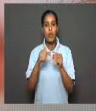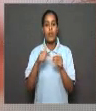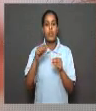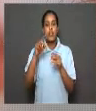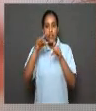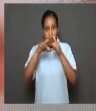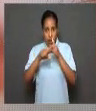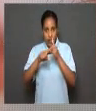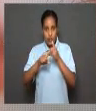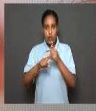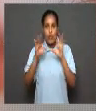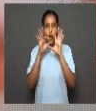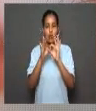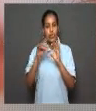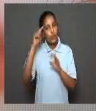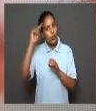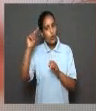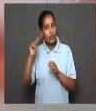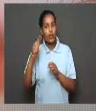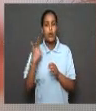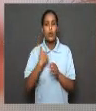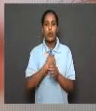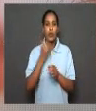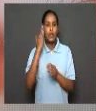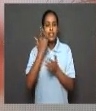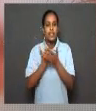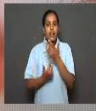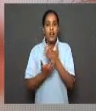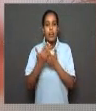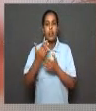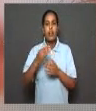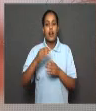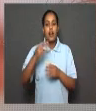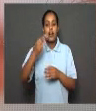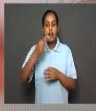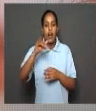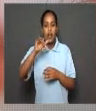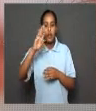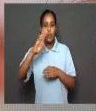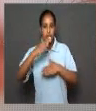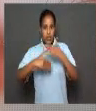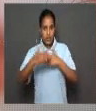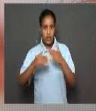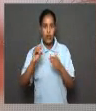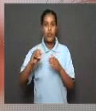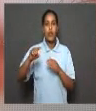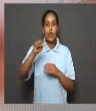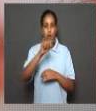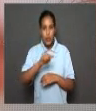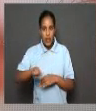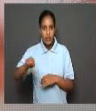valence bond theory. We will discuss the hybridization of orbitals.